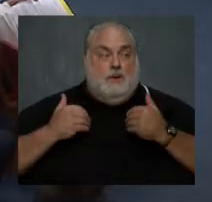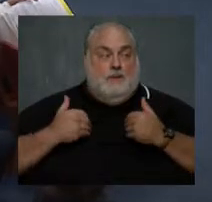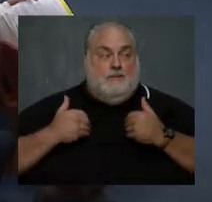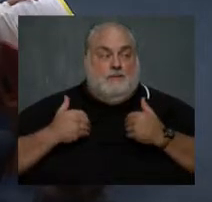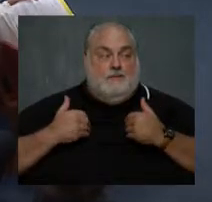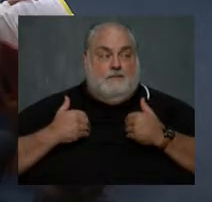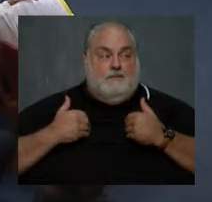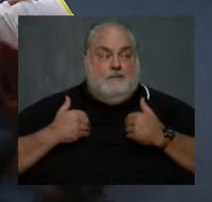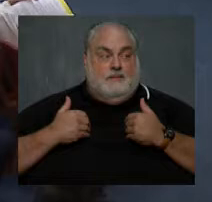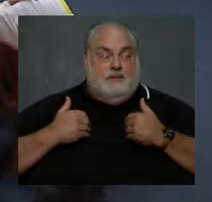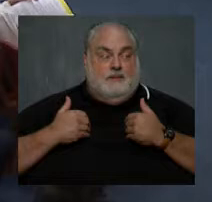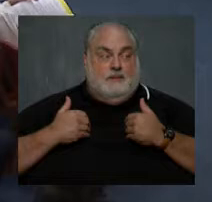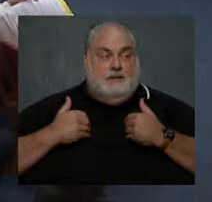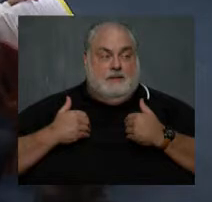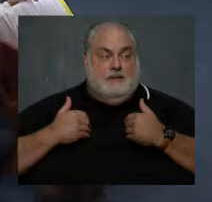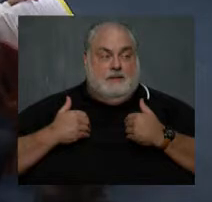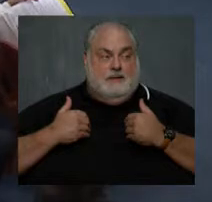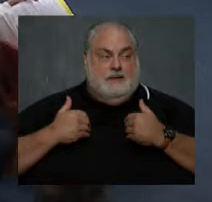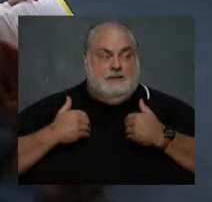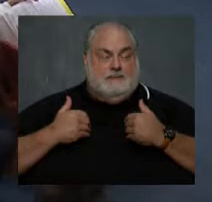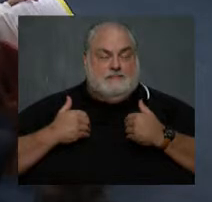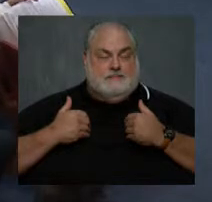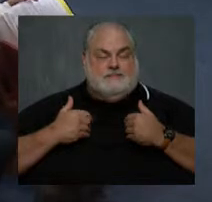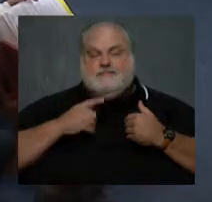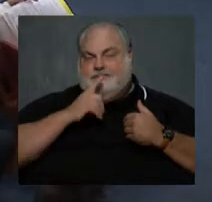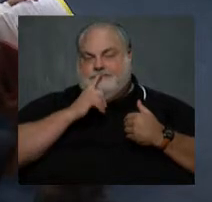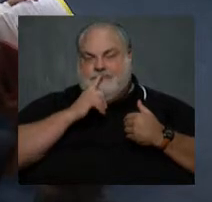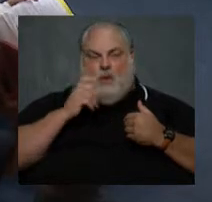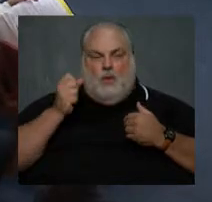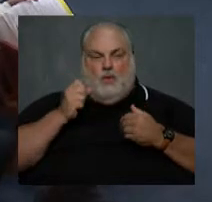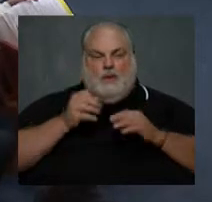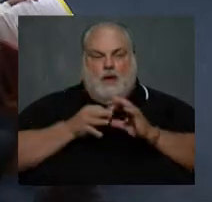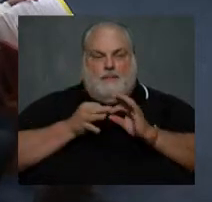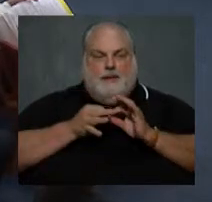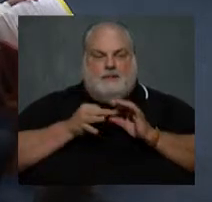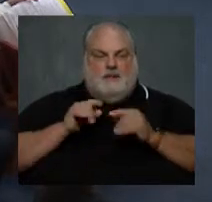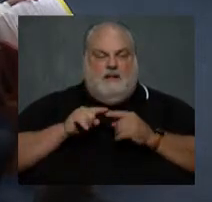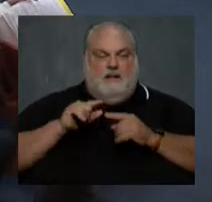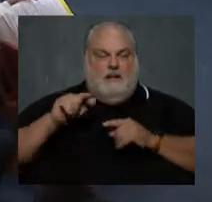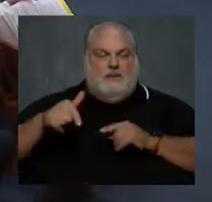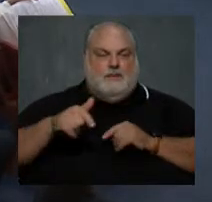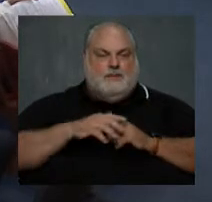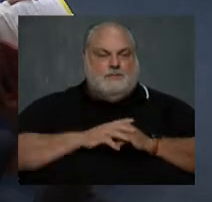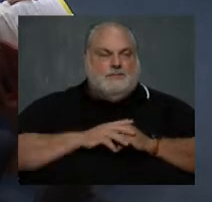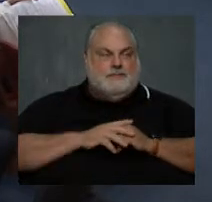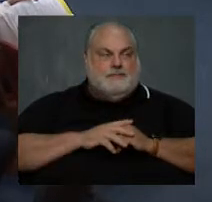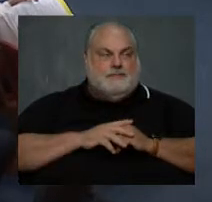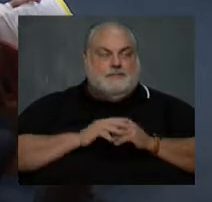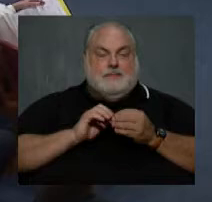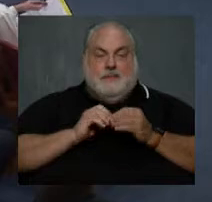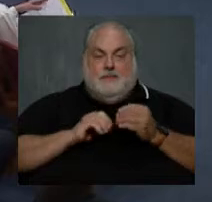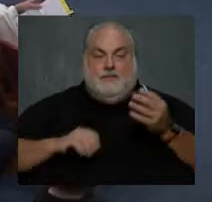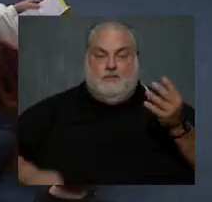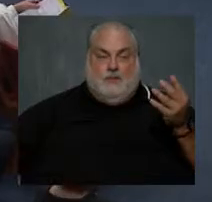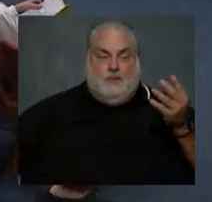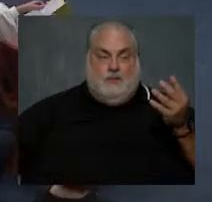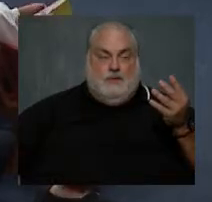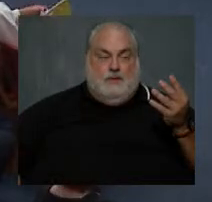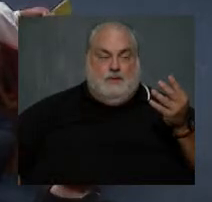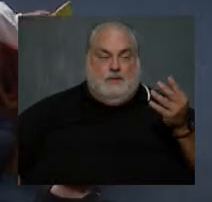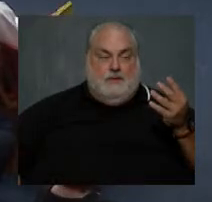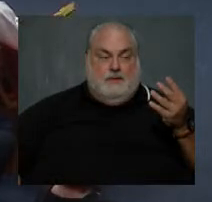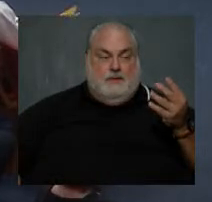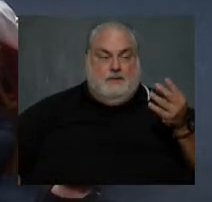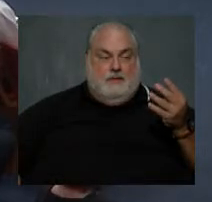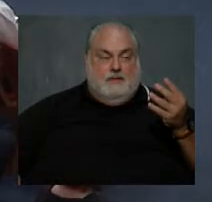well, I'll mention that on the one of the other items. So let's speak to item number 4. You want to call each